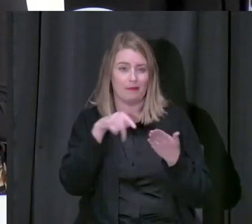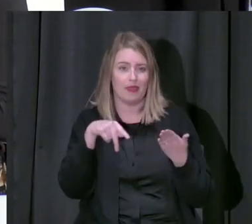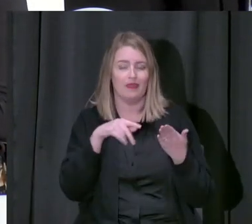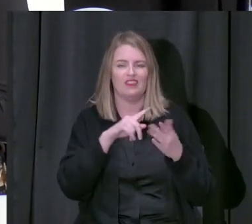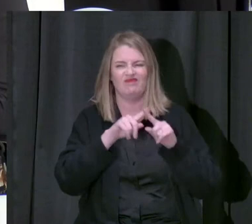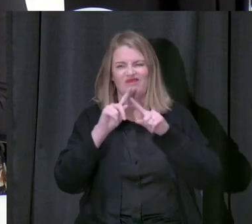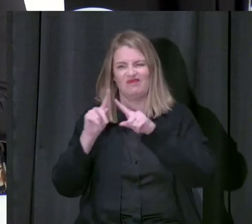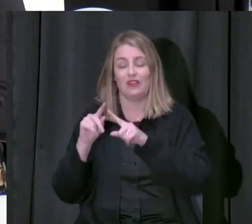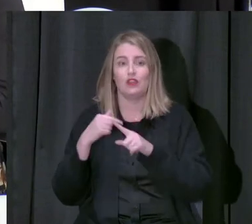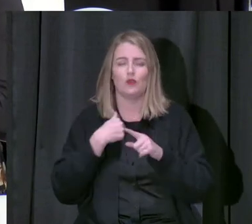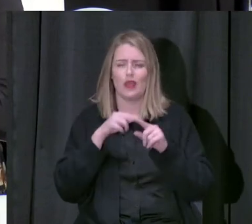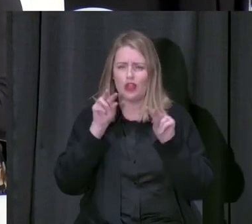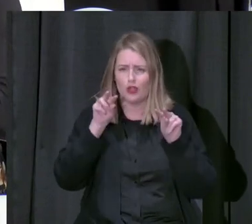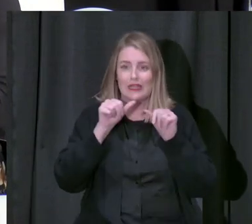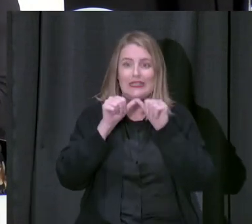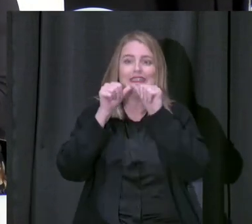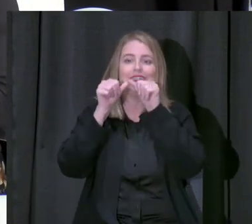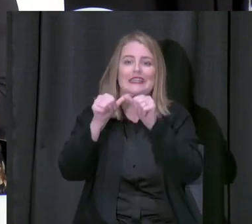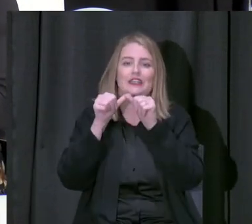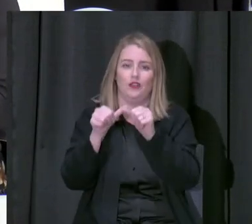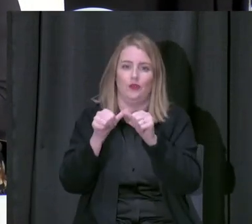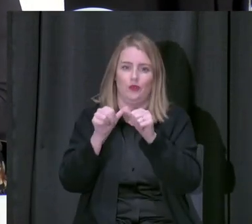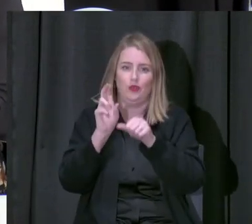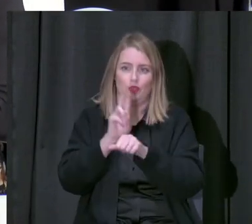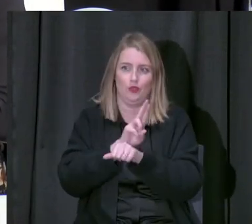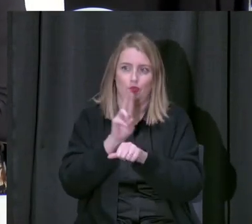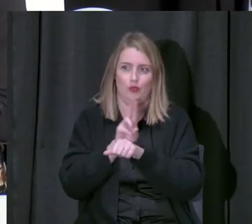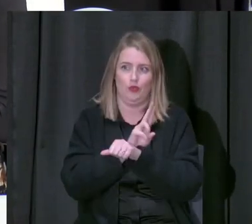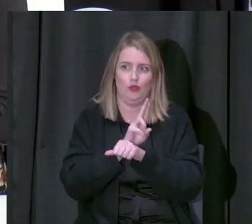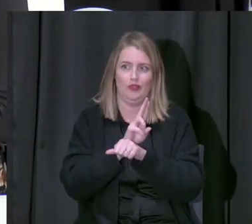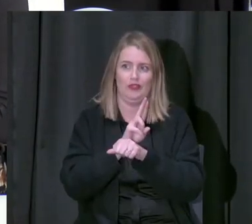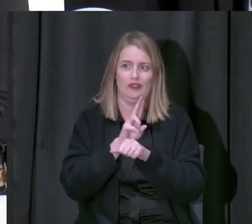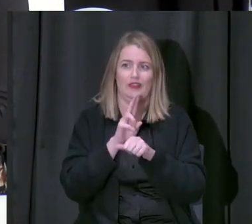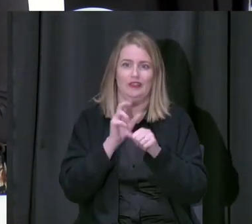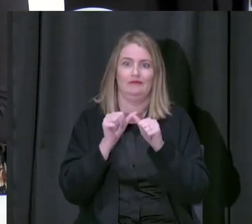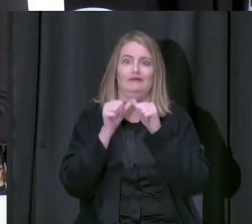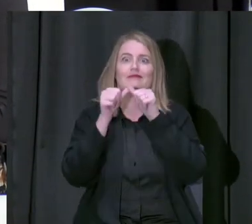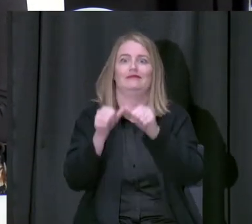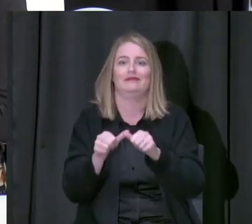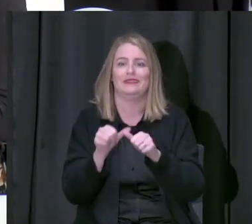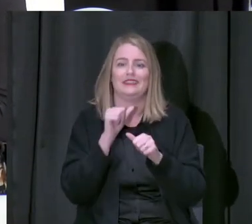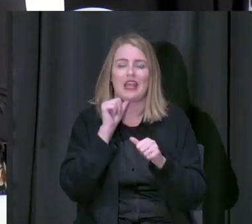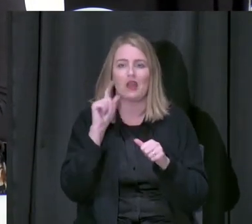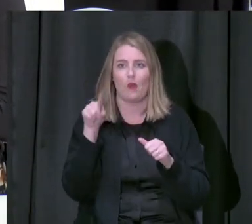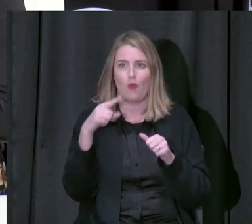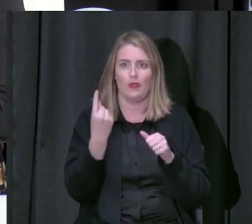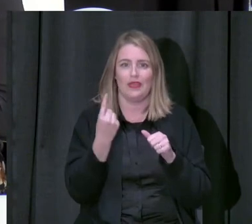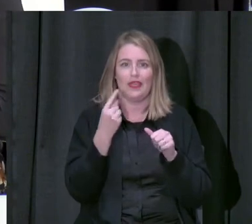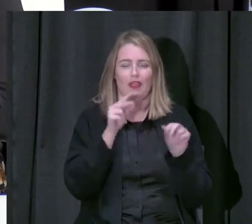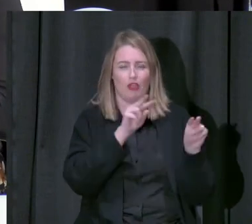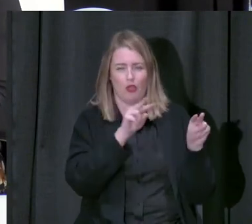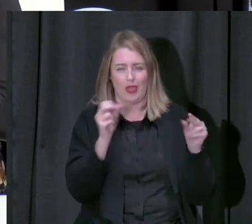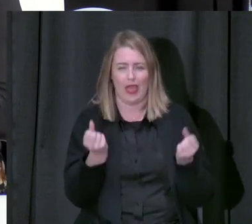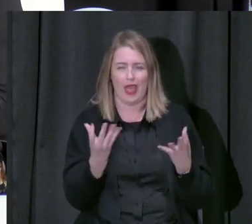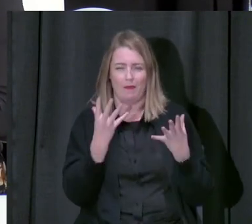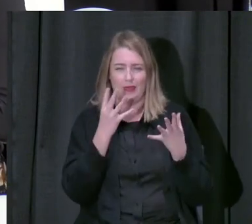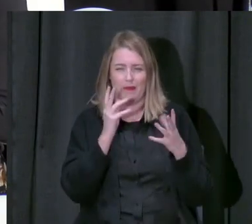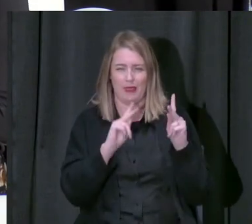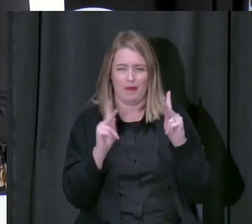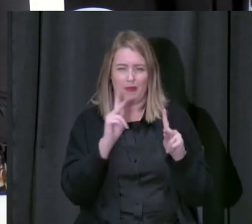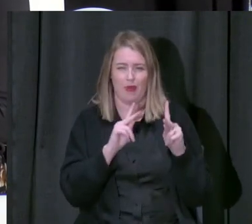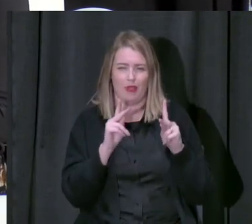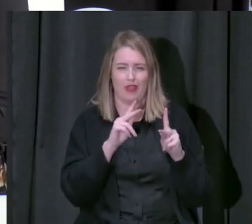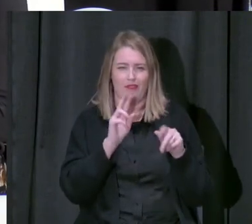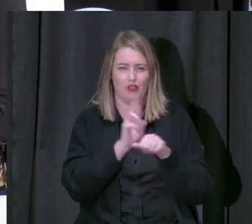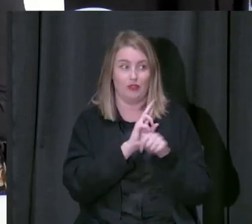at continued use and retention of a feature more so necessarily than we might look at all up usage of the feature, if that